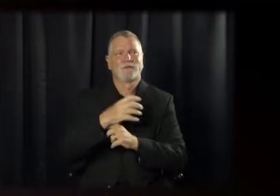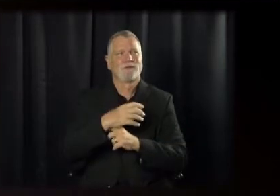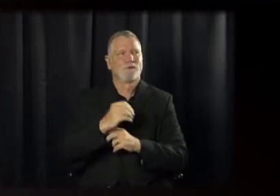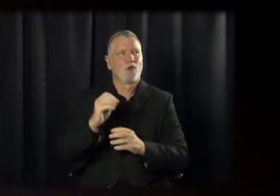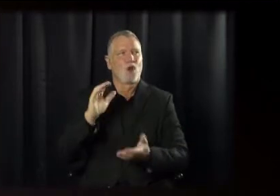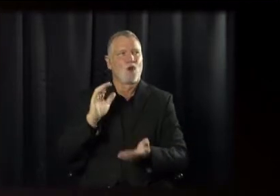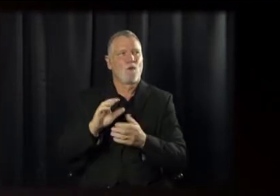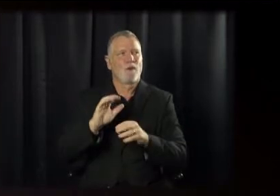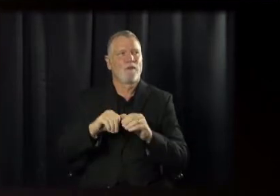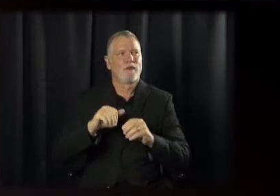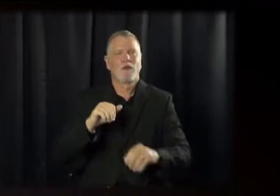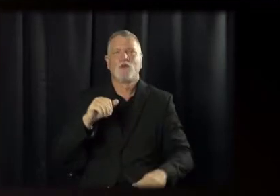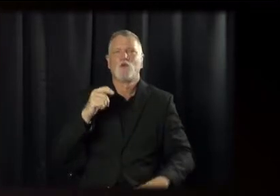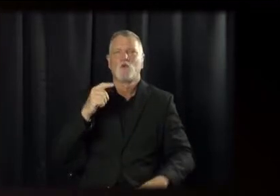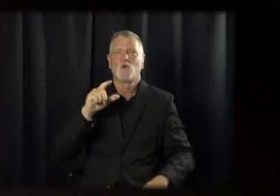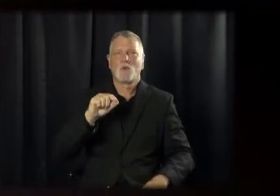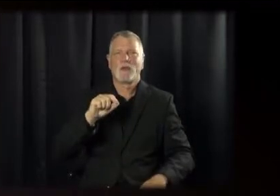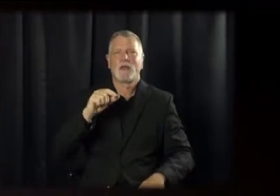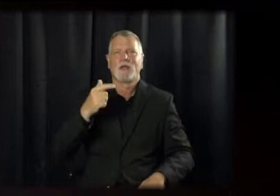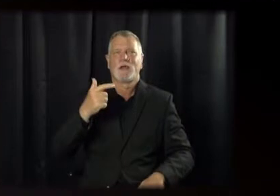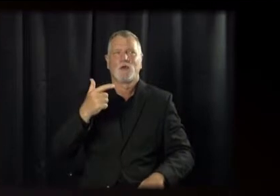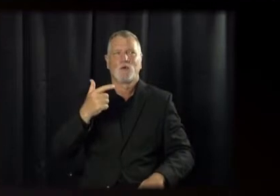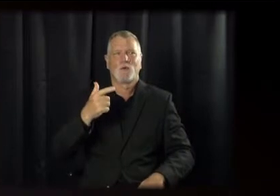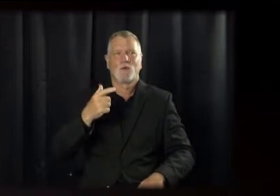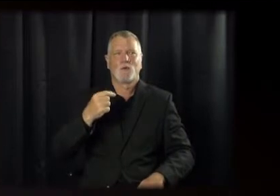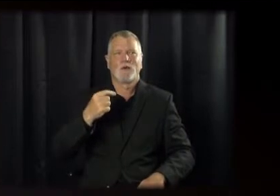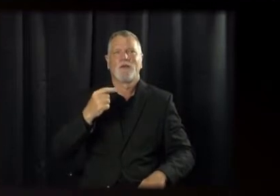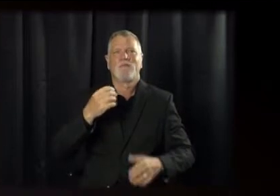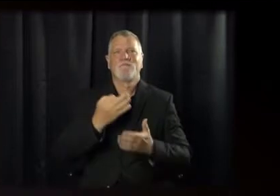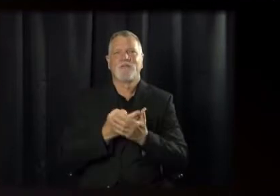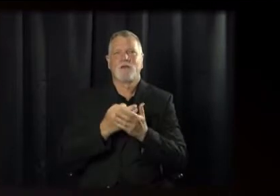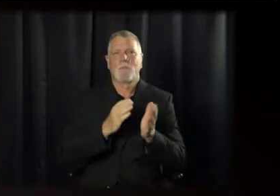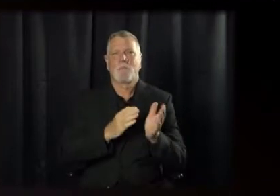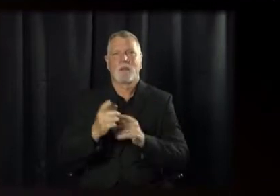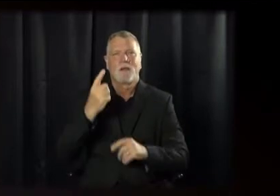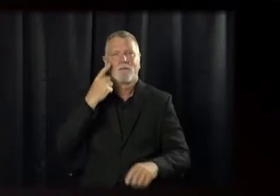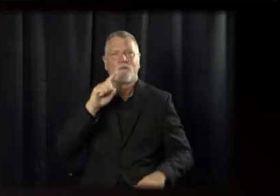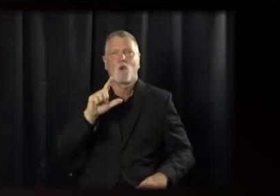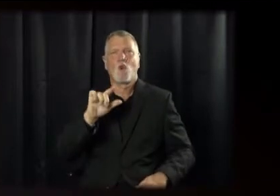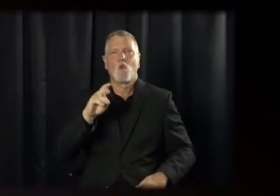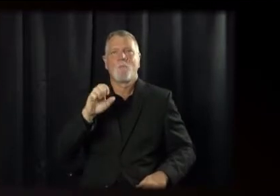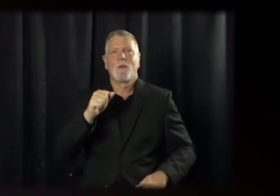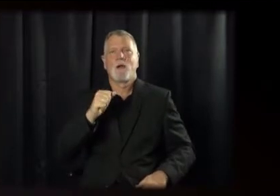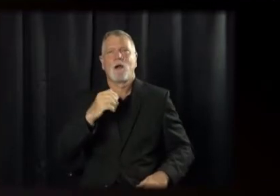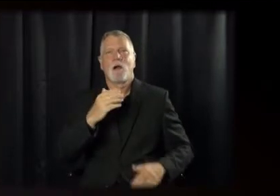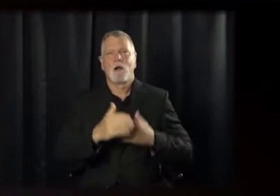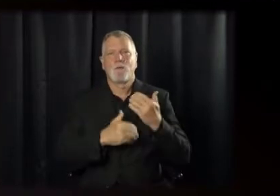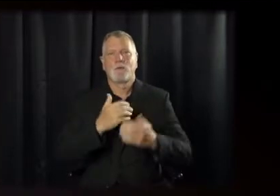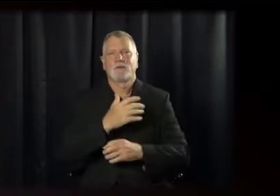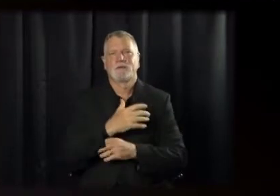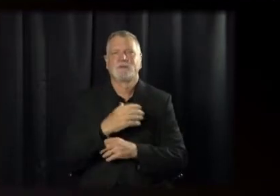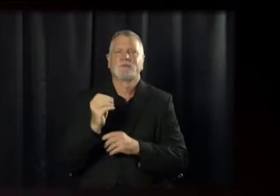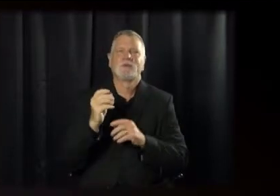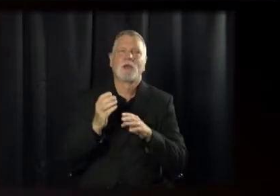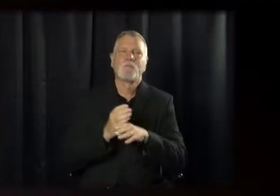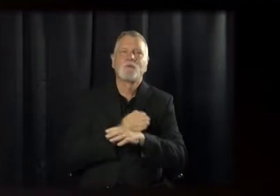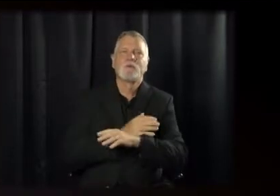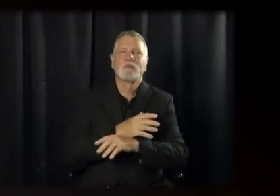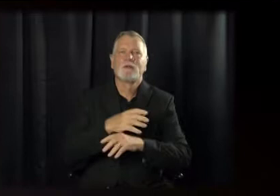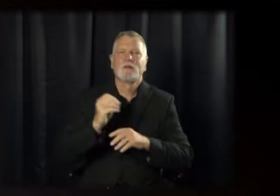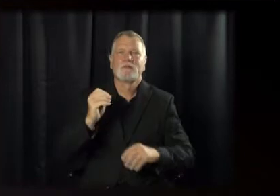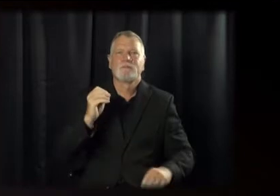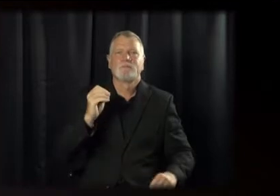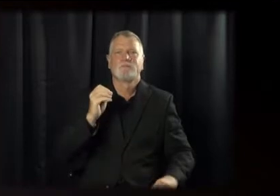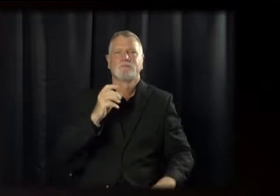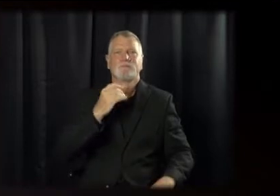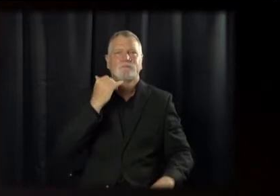than those projected in the 2020 fiscal plan, primarily due to the benefits from LUMA's operational improvements, the progressive increase of